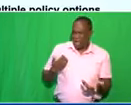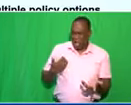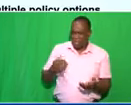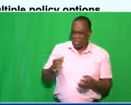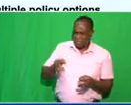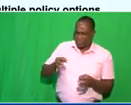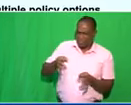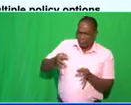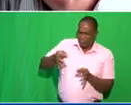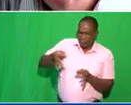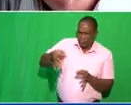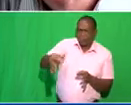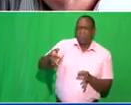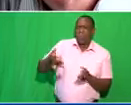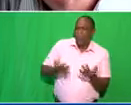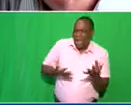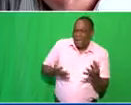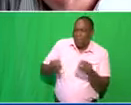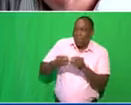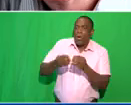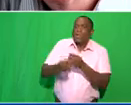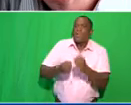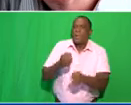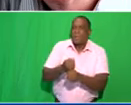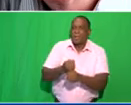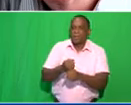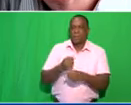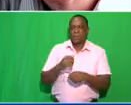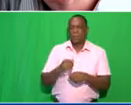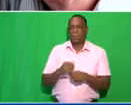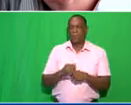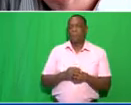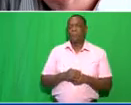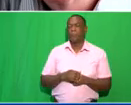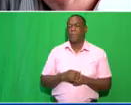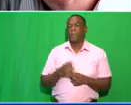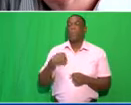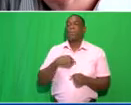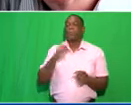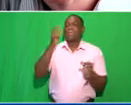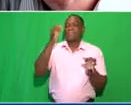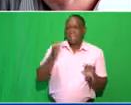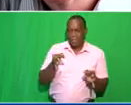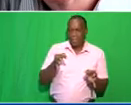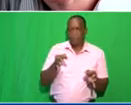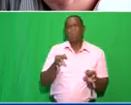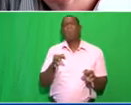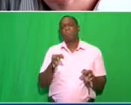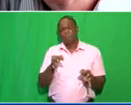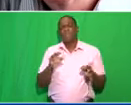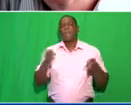So we decided to choose a 8-step process